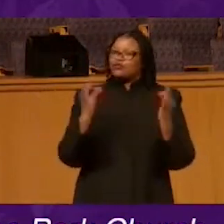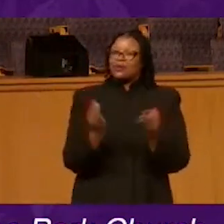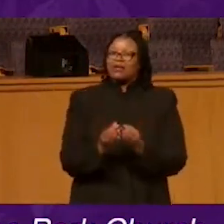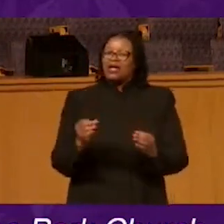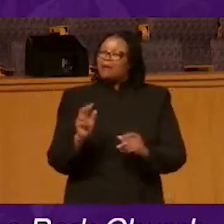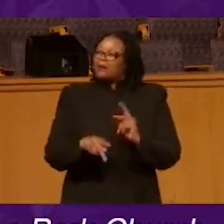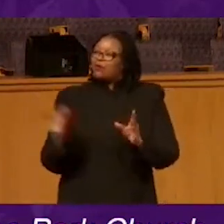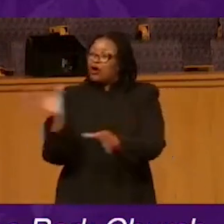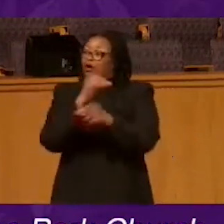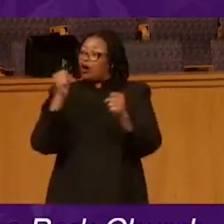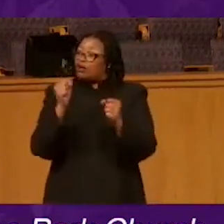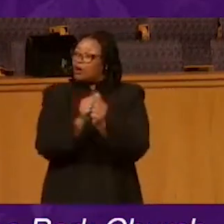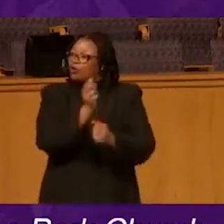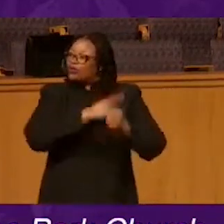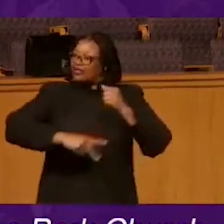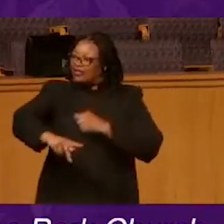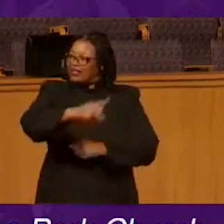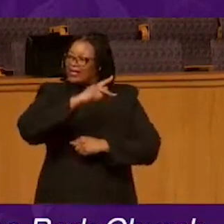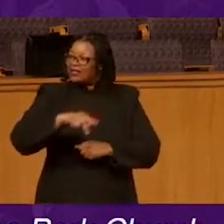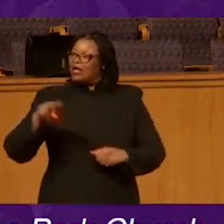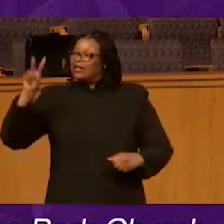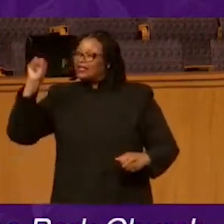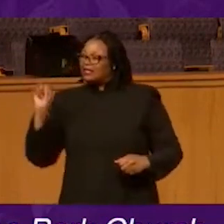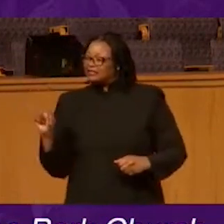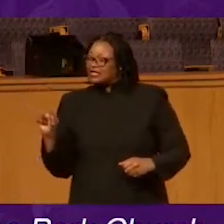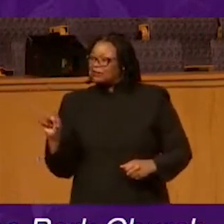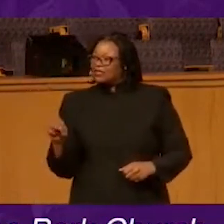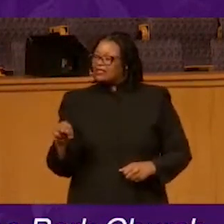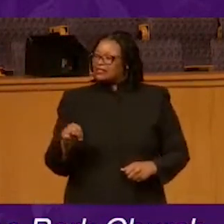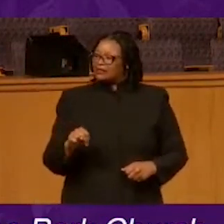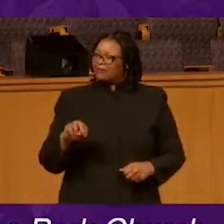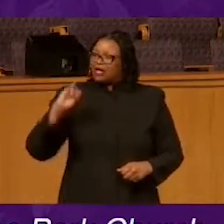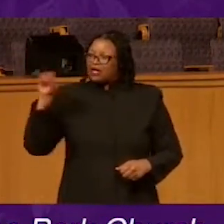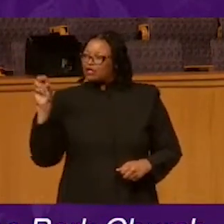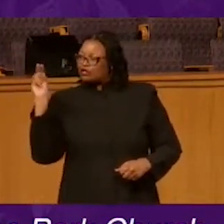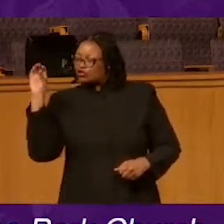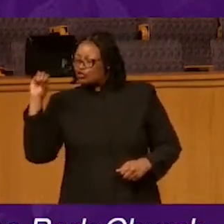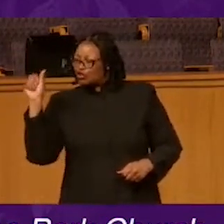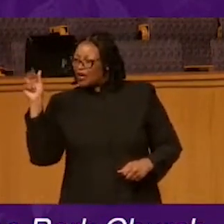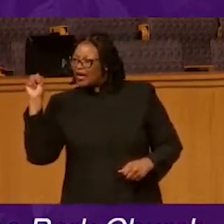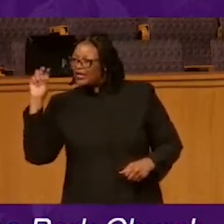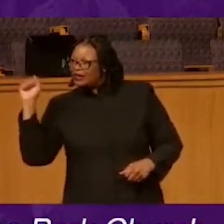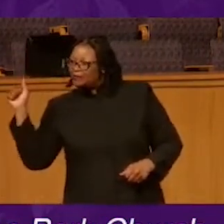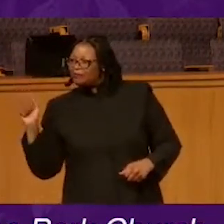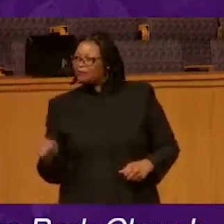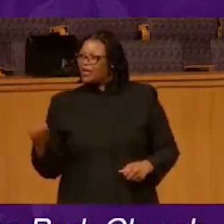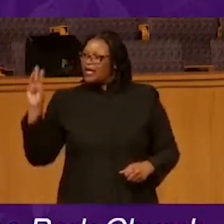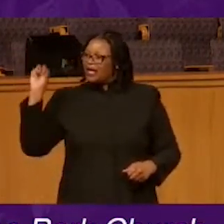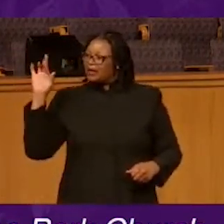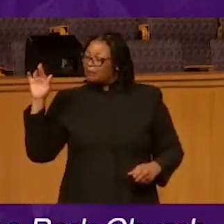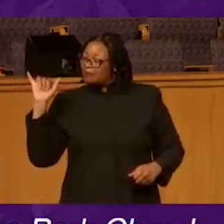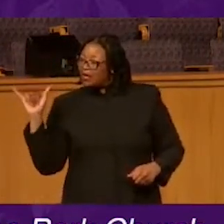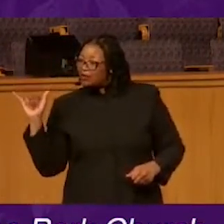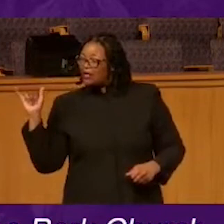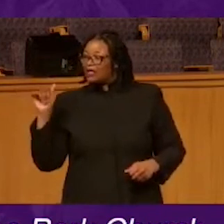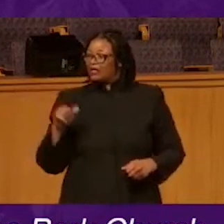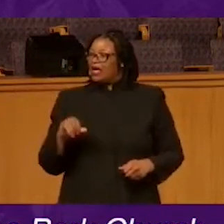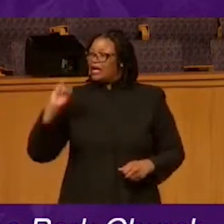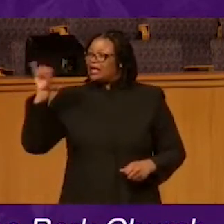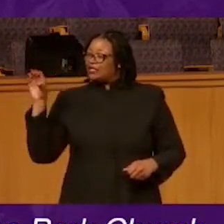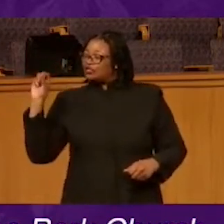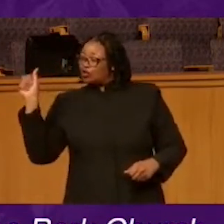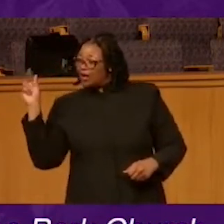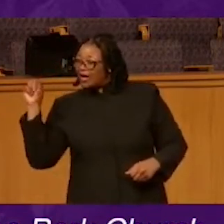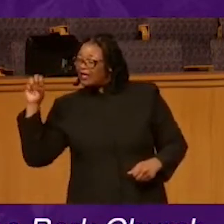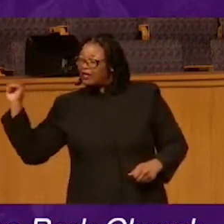up with the kingdom. There's Nicodemus the Pharisee. There's Joanna and Chusa and Mary Magdalene and Joanna and Salome.